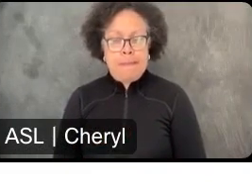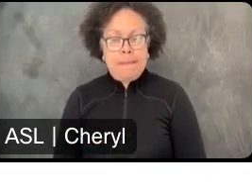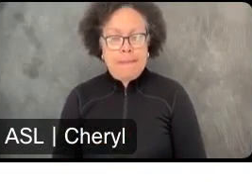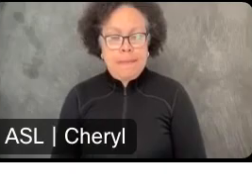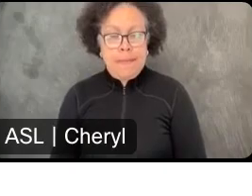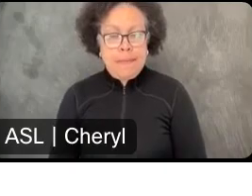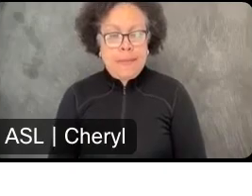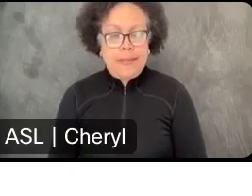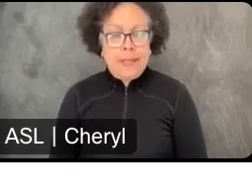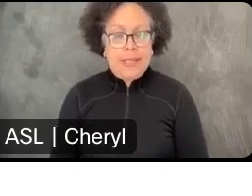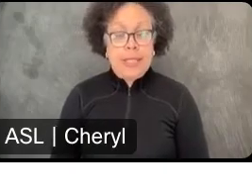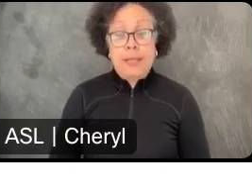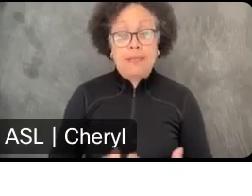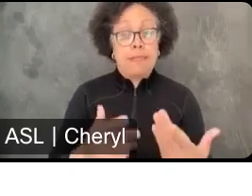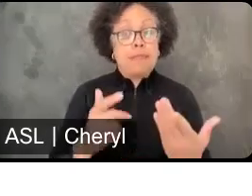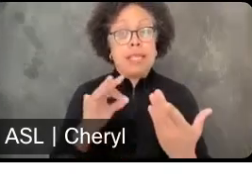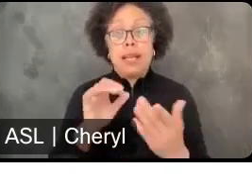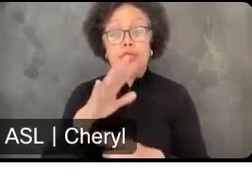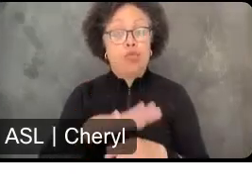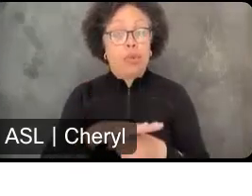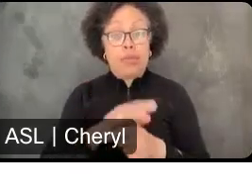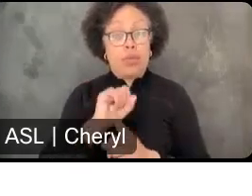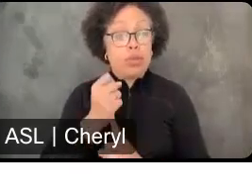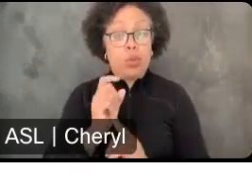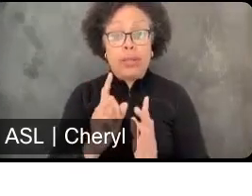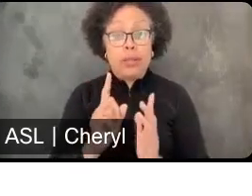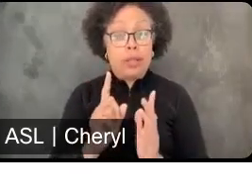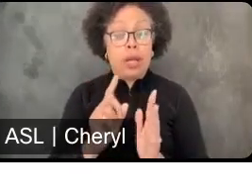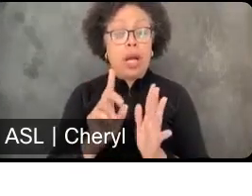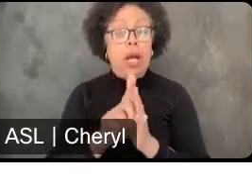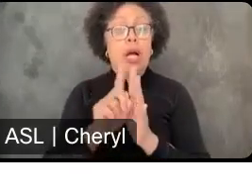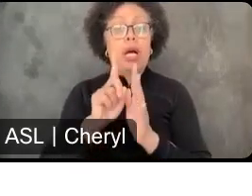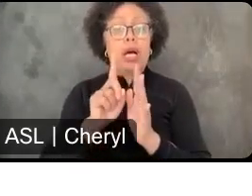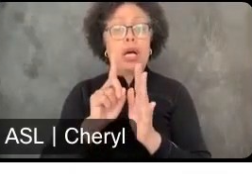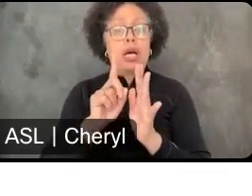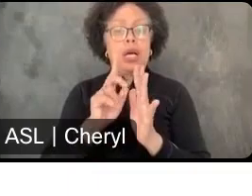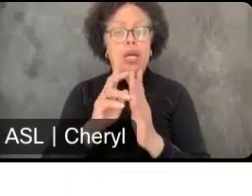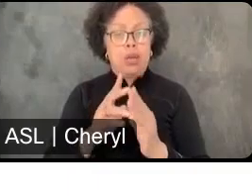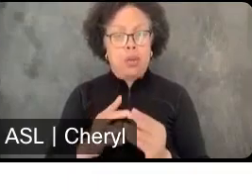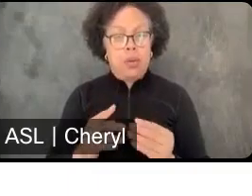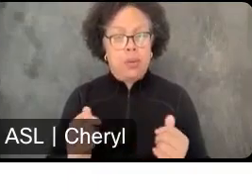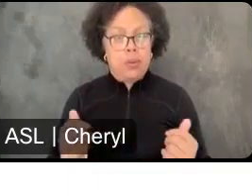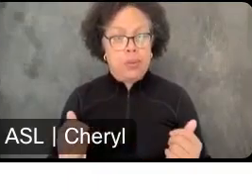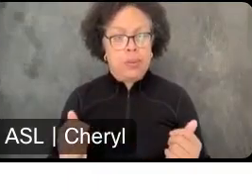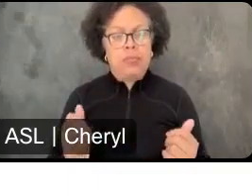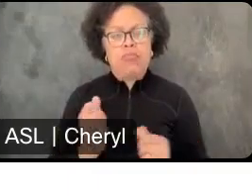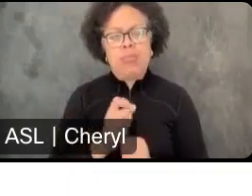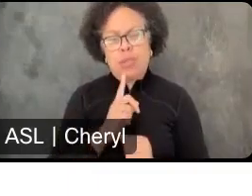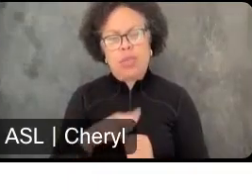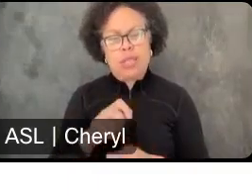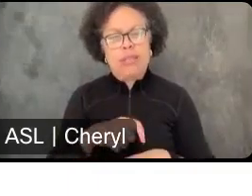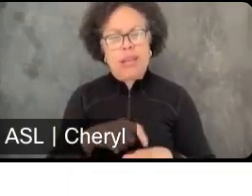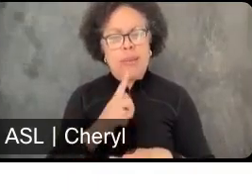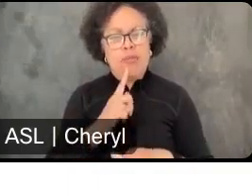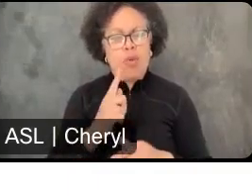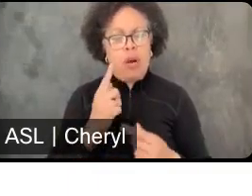When a stressful situation or crisis subsides, we need to make sure that we take time for reflection and care. We